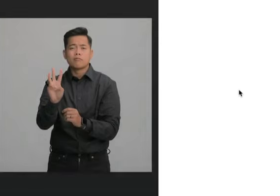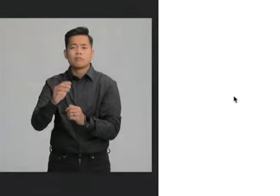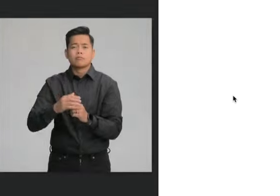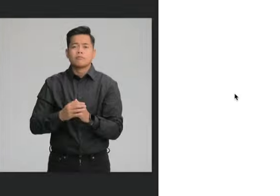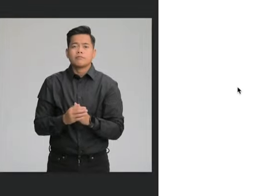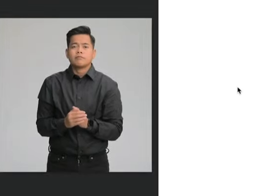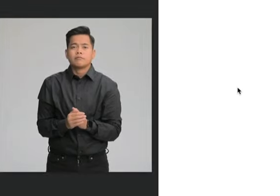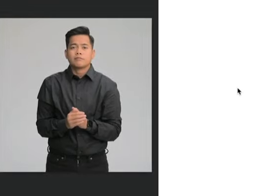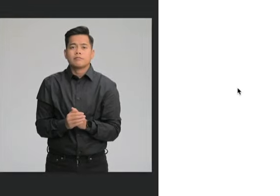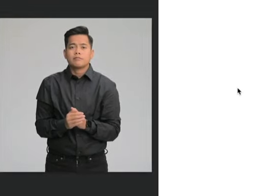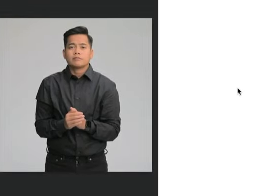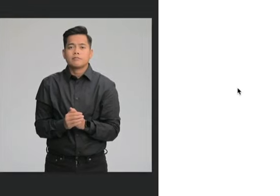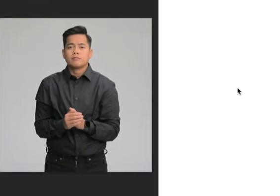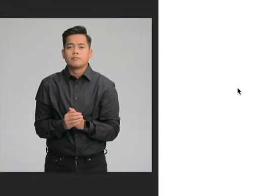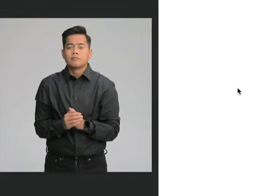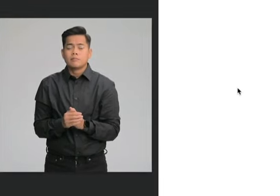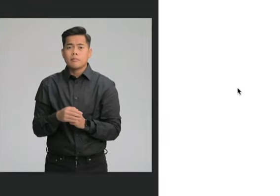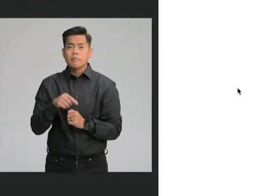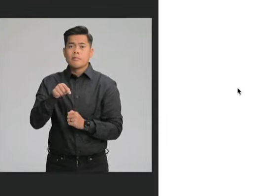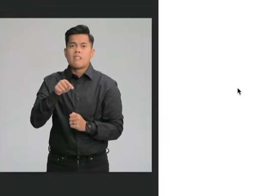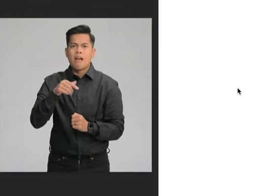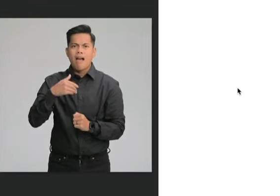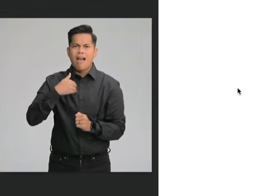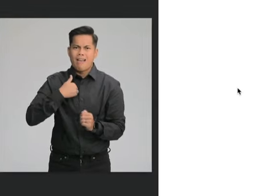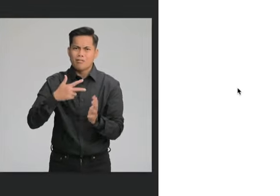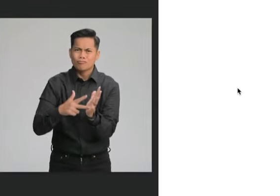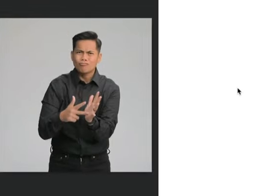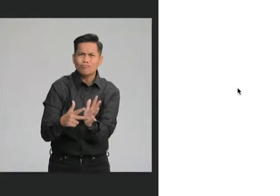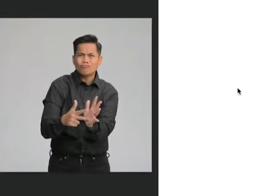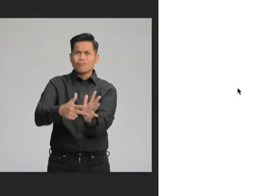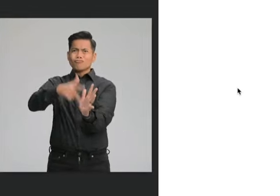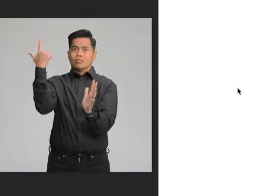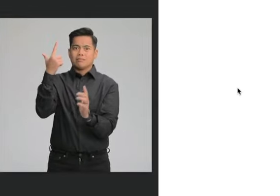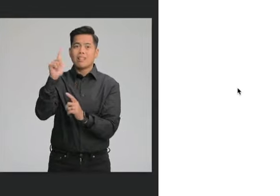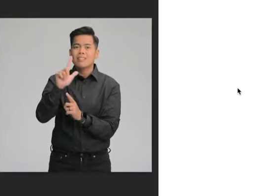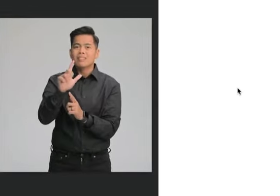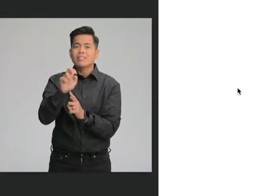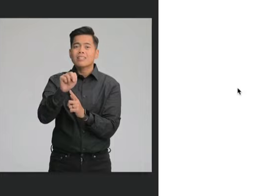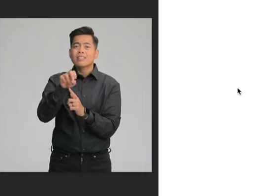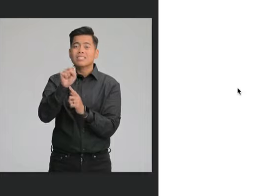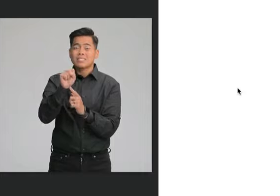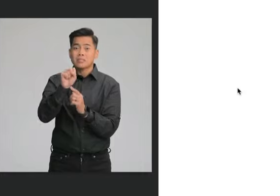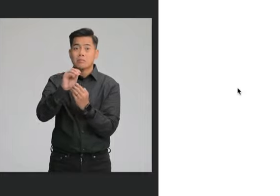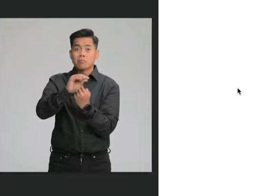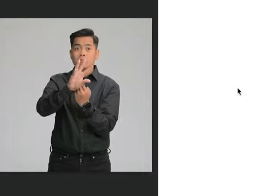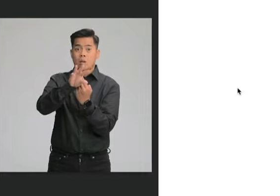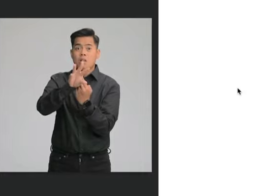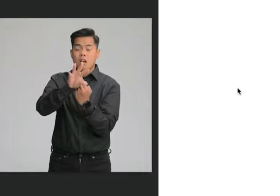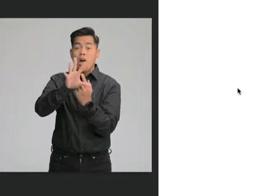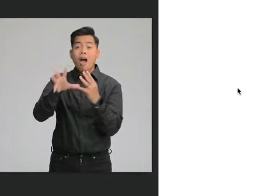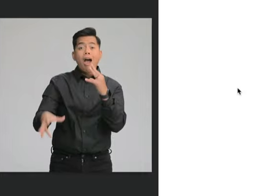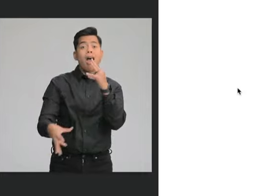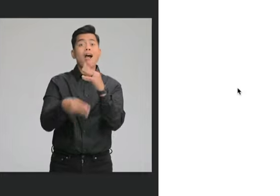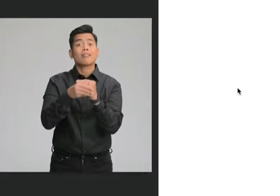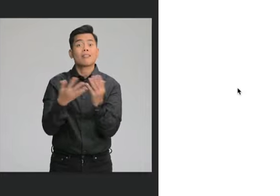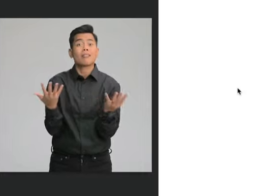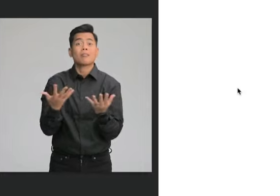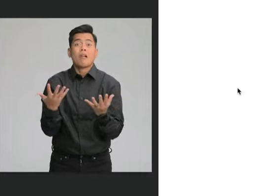pro workflows, there's never enough storage space. With this approach, we can go beyond the 3 fixed lenses of the pro camera